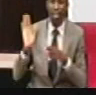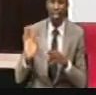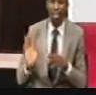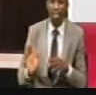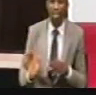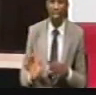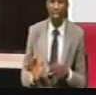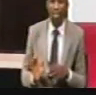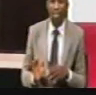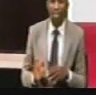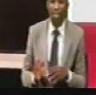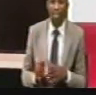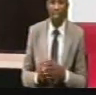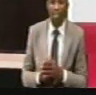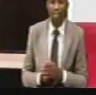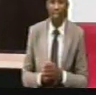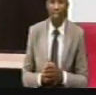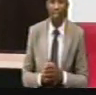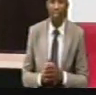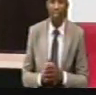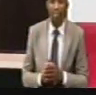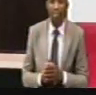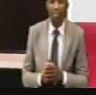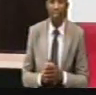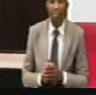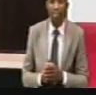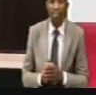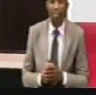sea. All my fears were rolled away.